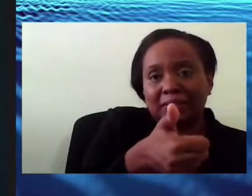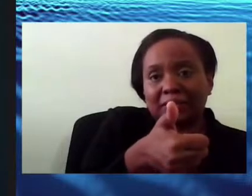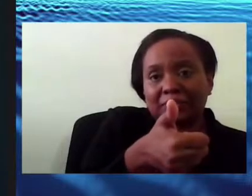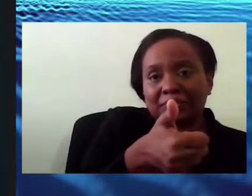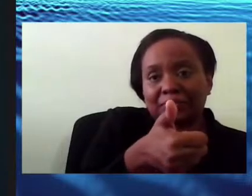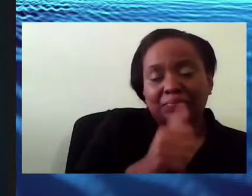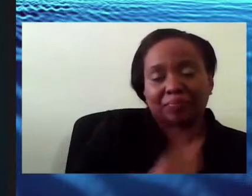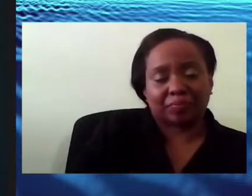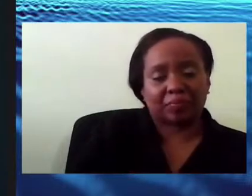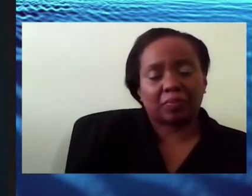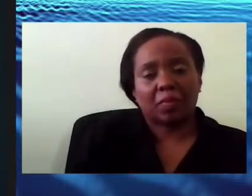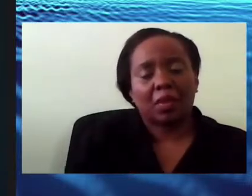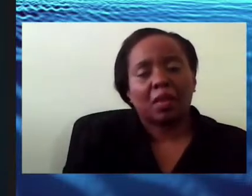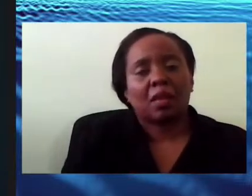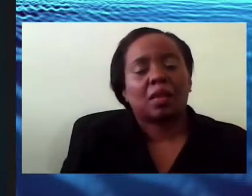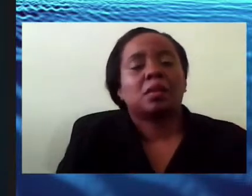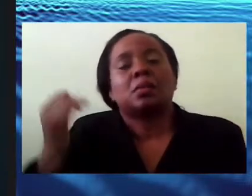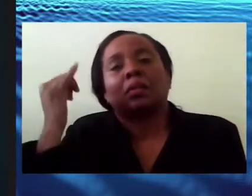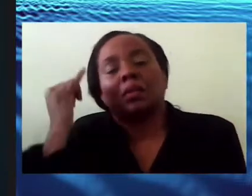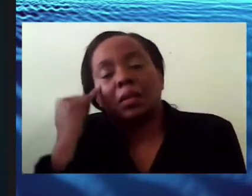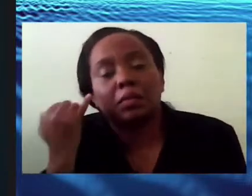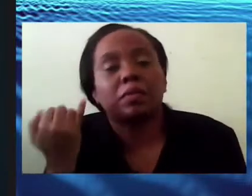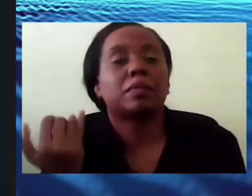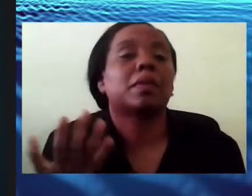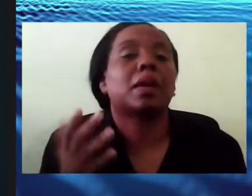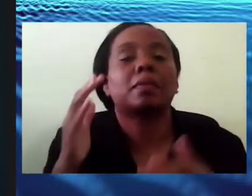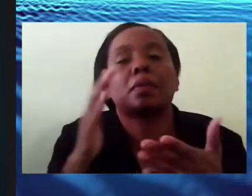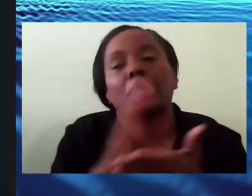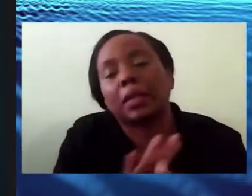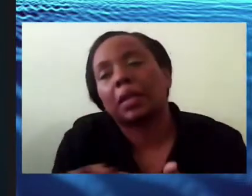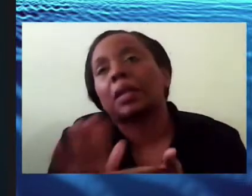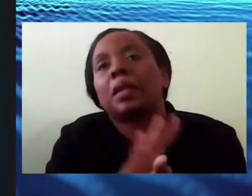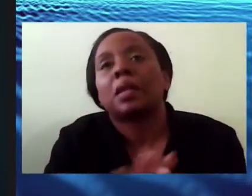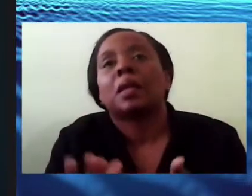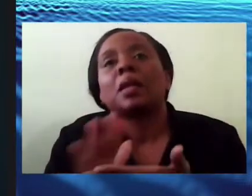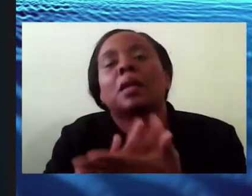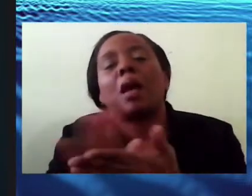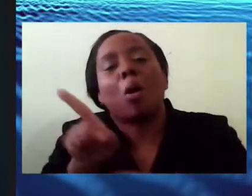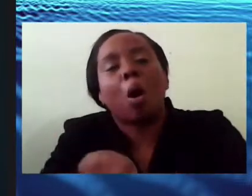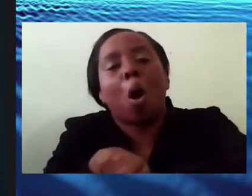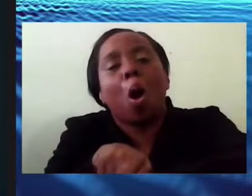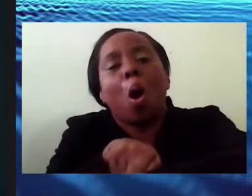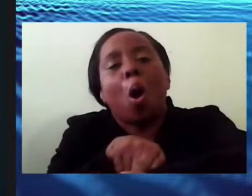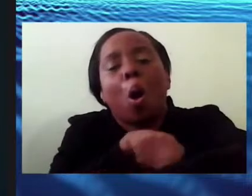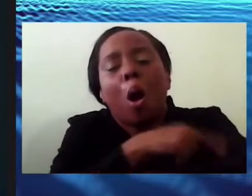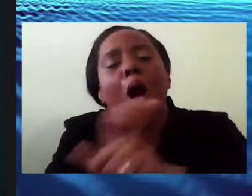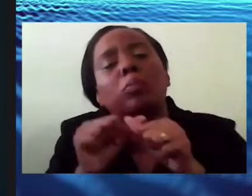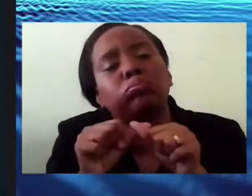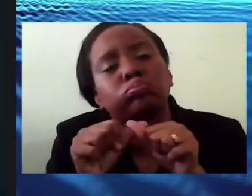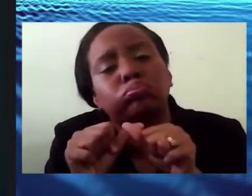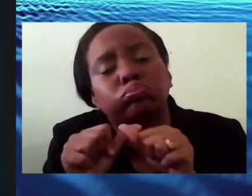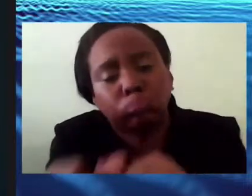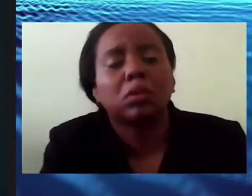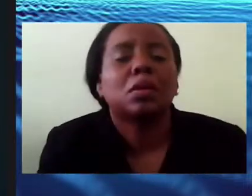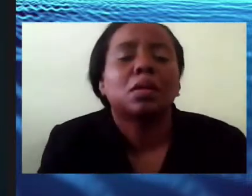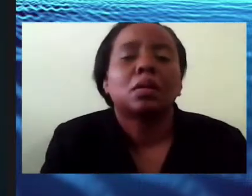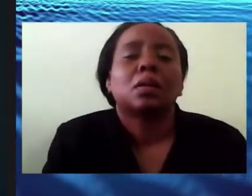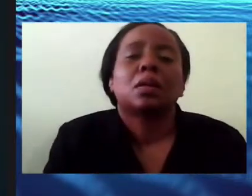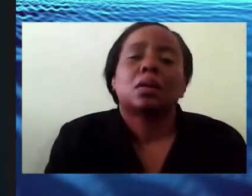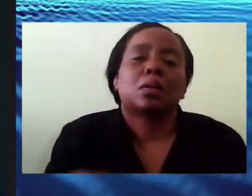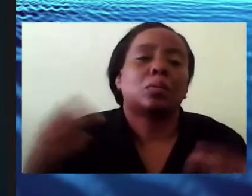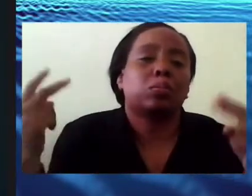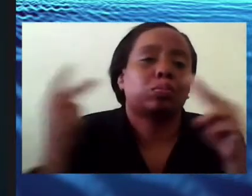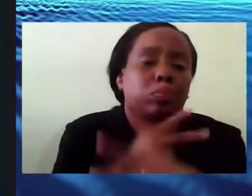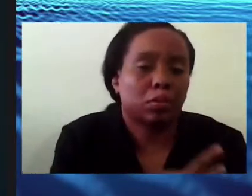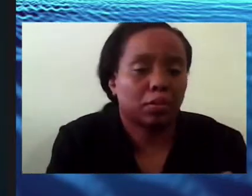the roads and off of, out of our yards, is the longer we have to suffer with what we've been going through for the last week. So I'm asking Barbadians to